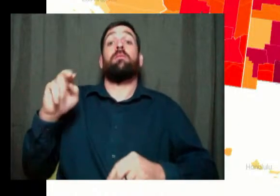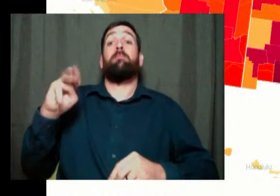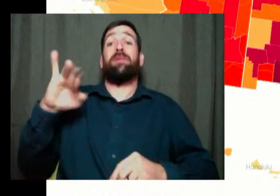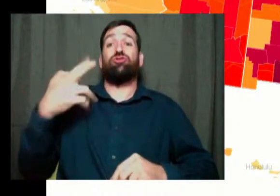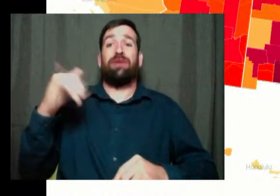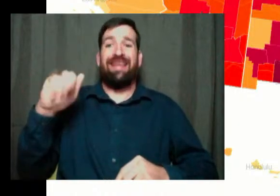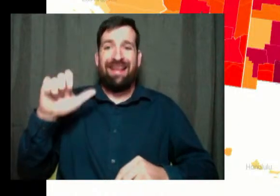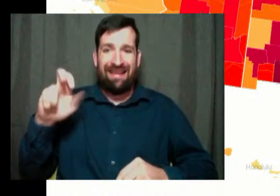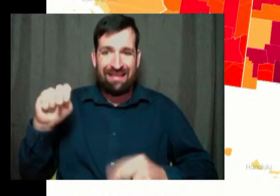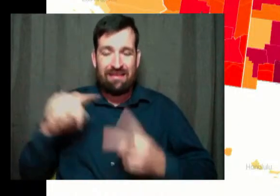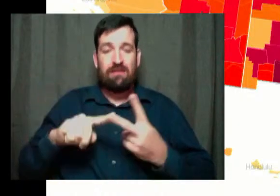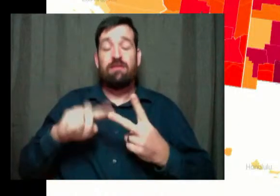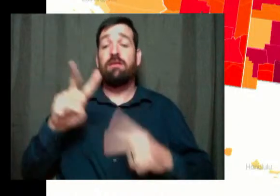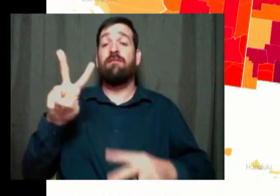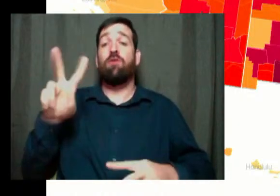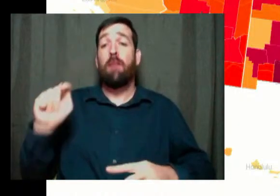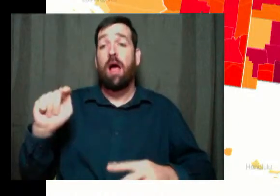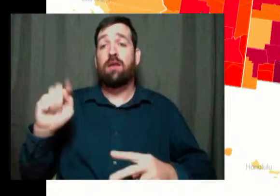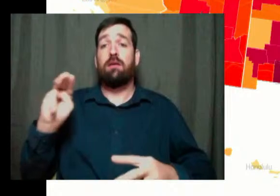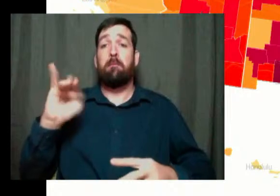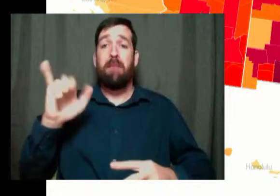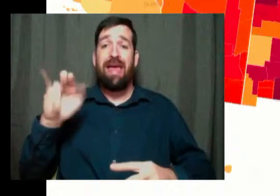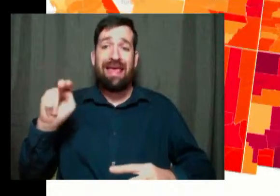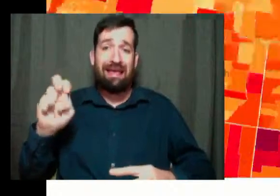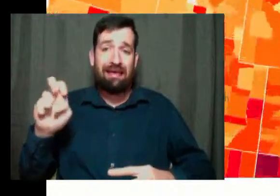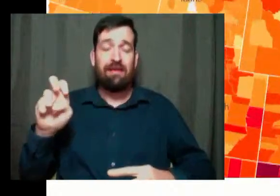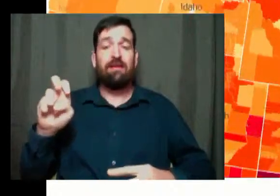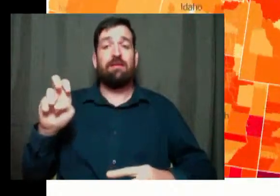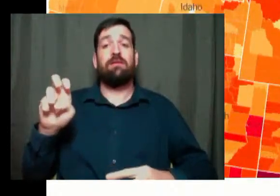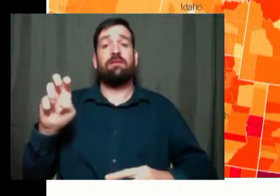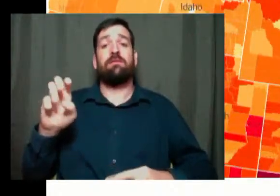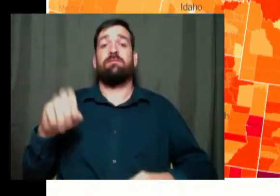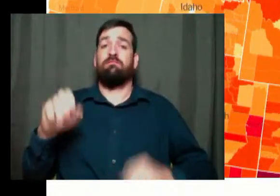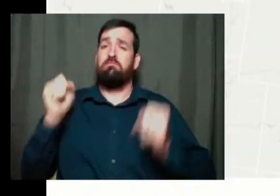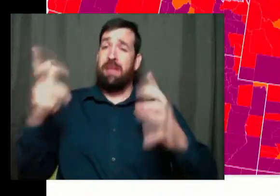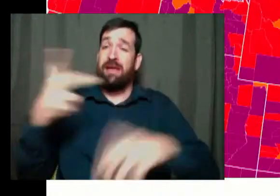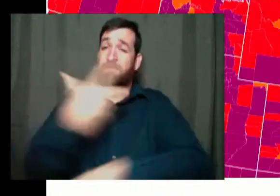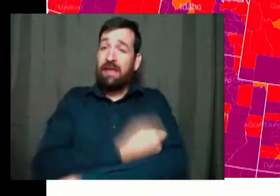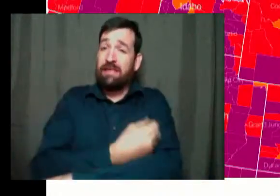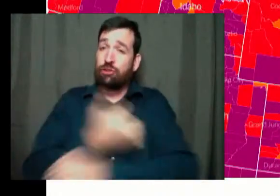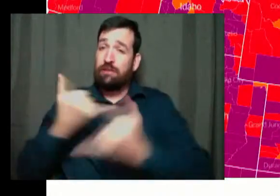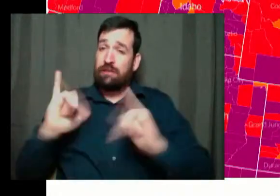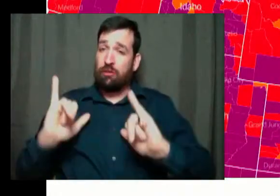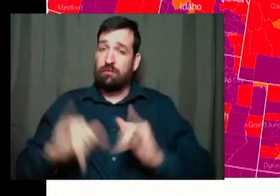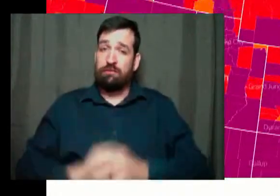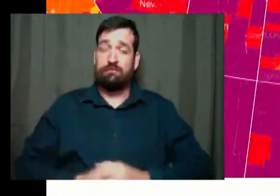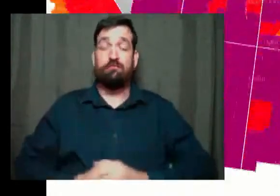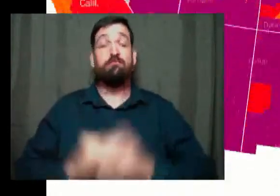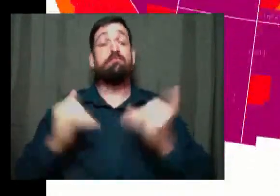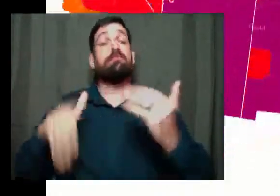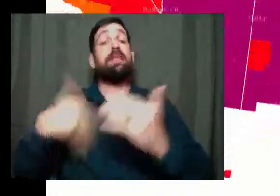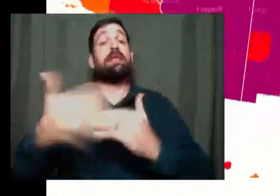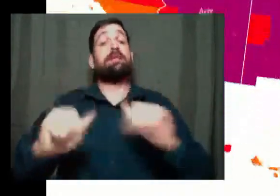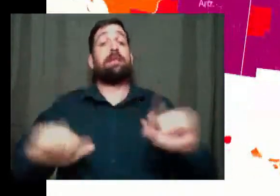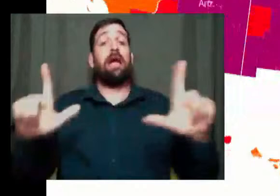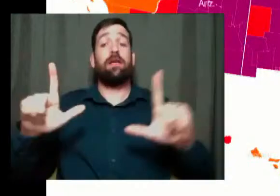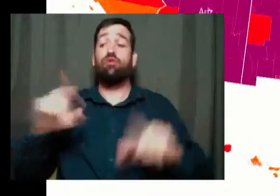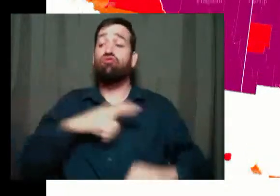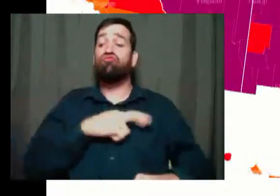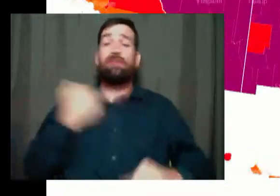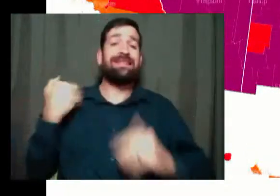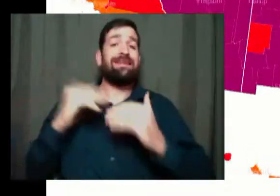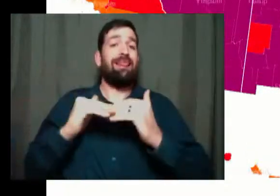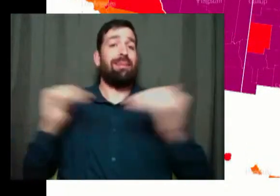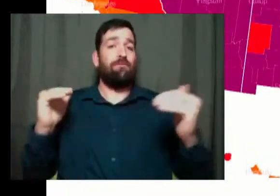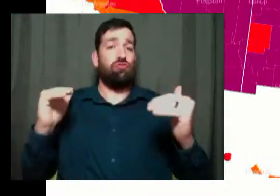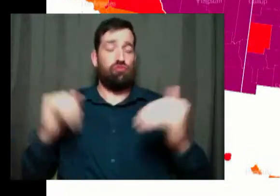and Vermont and New Hampshire, where they've had a lot of vaccination. Let's go to the next slide. The next slide is a risk level slide, and as you